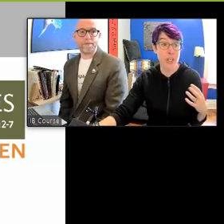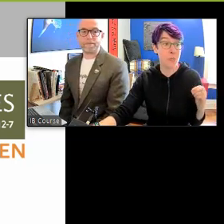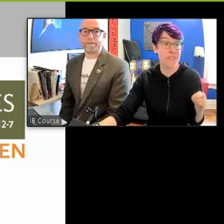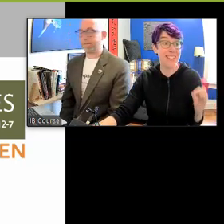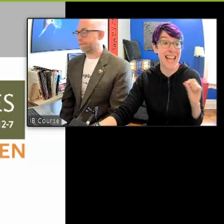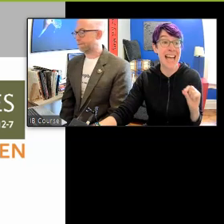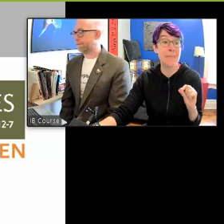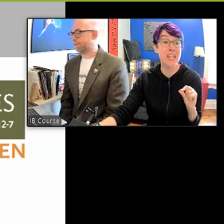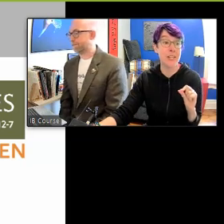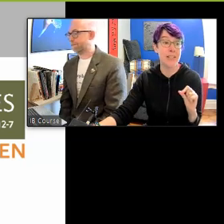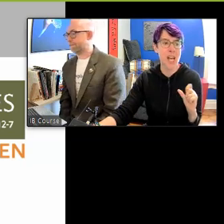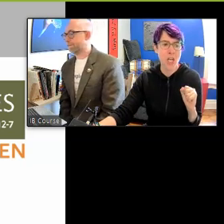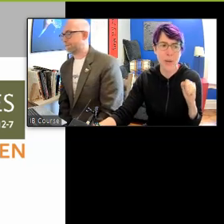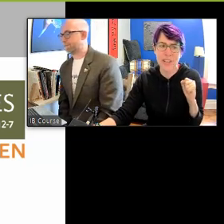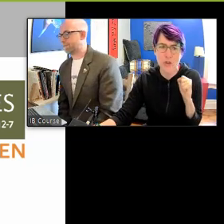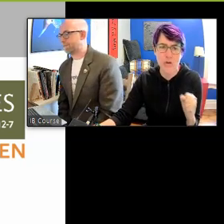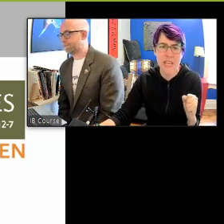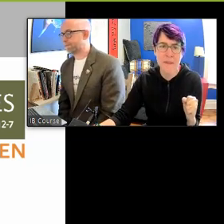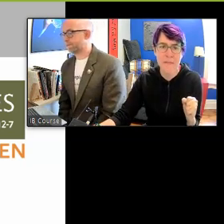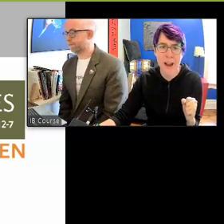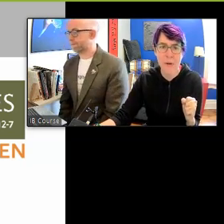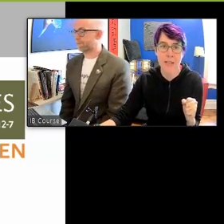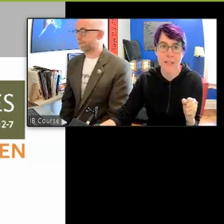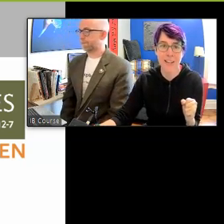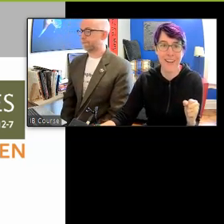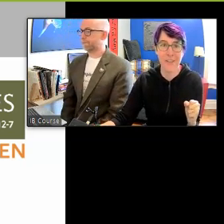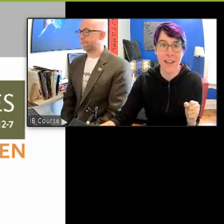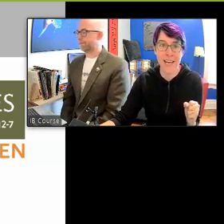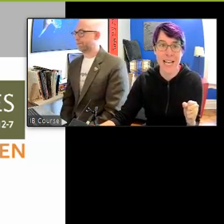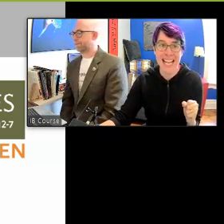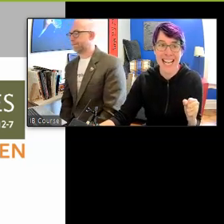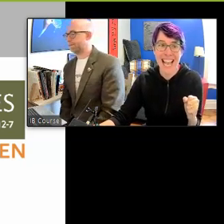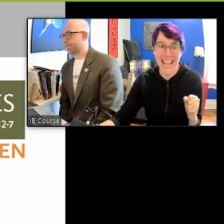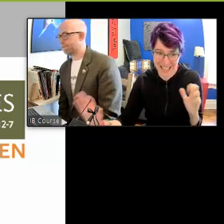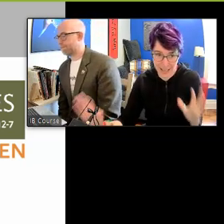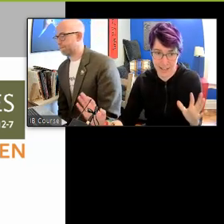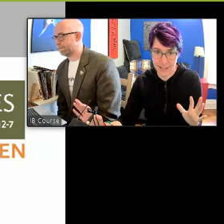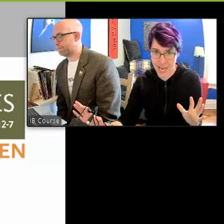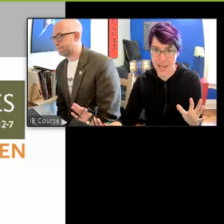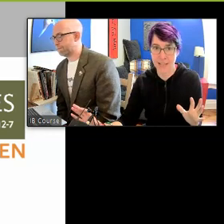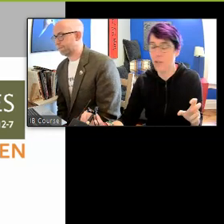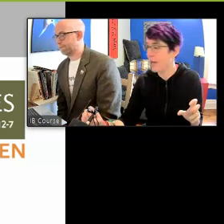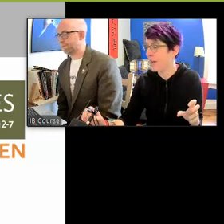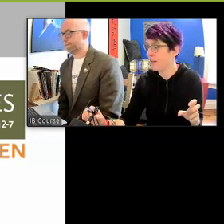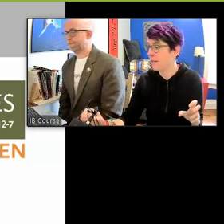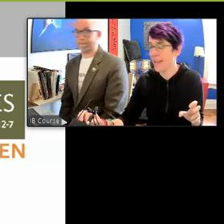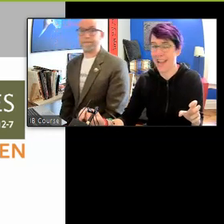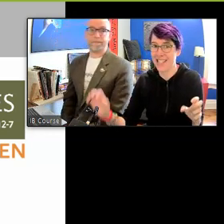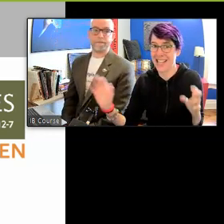fish genome reveals adaptations to extreme environments, right? Yeah?